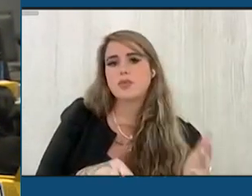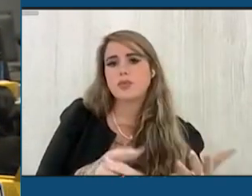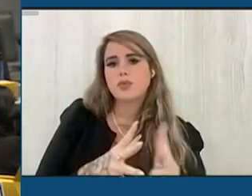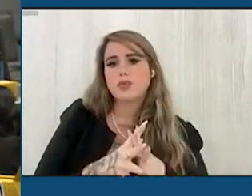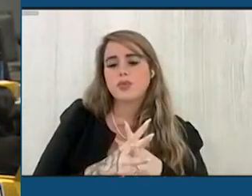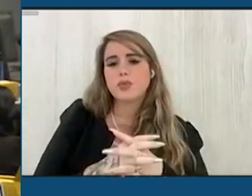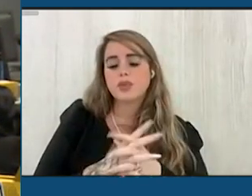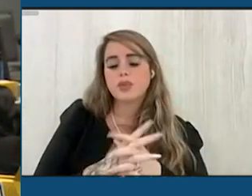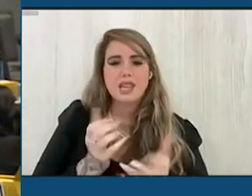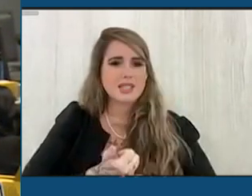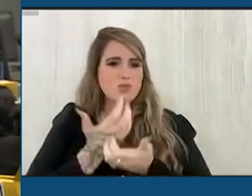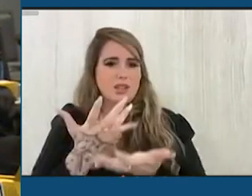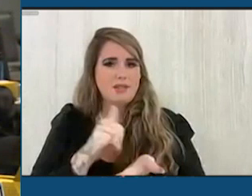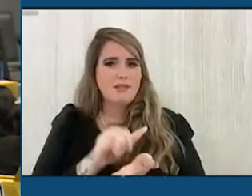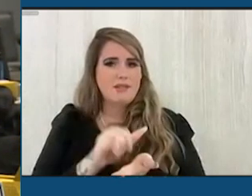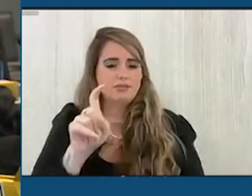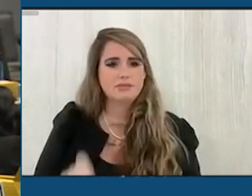express it?